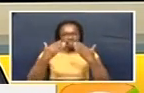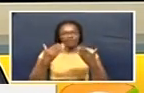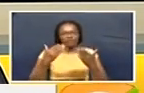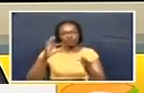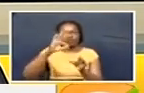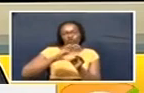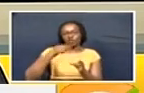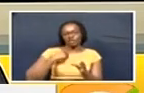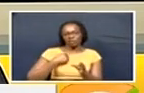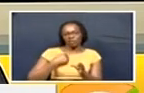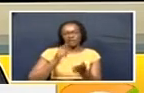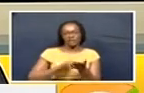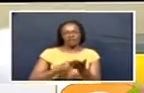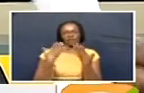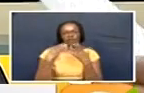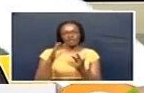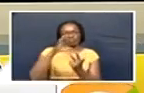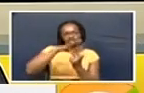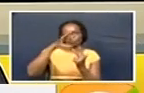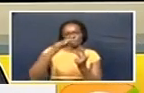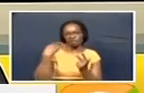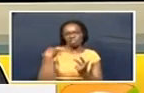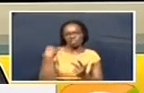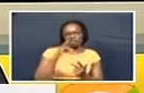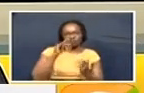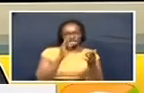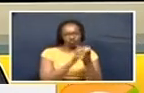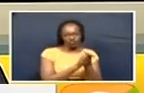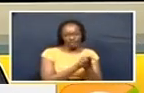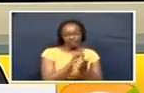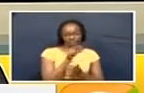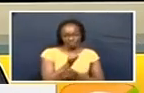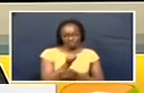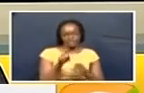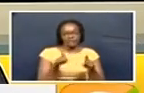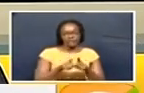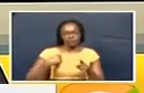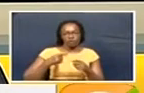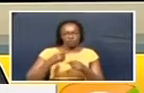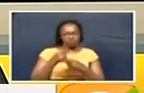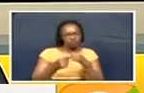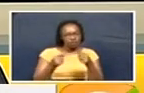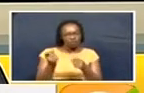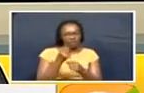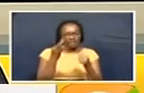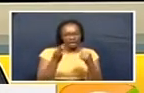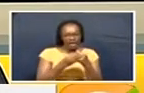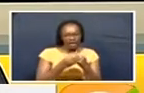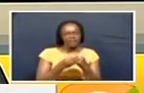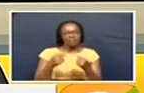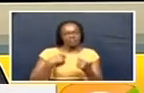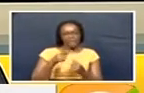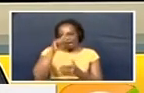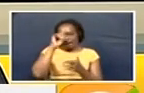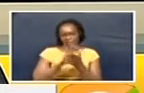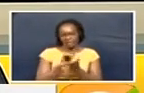me during just the recently concluded Jubilee Party nominations. And as we approach August 8th, I will also be needing you